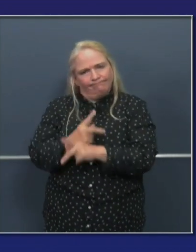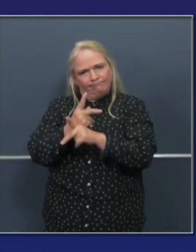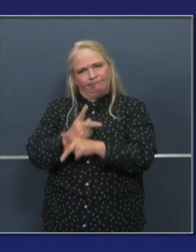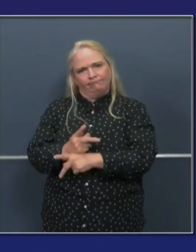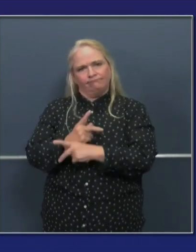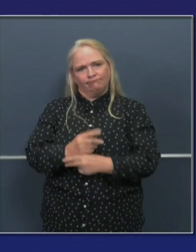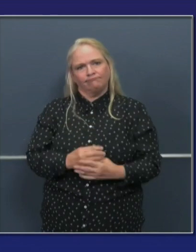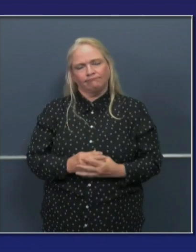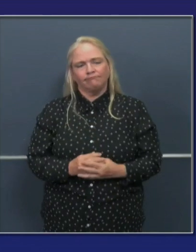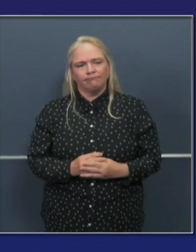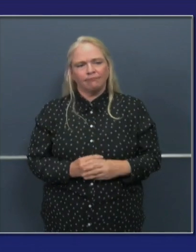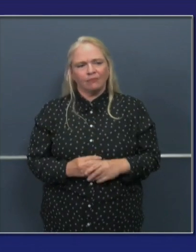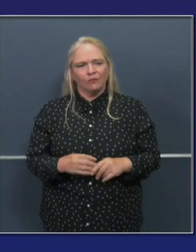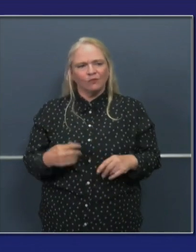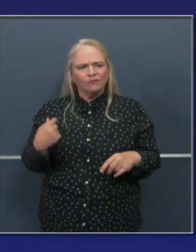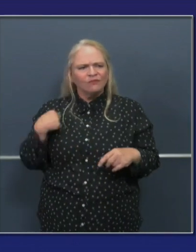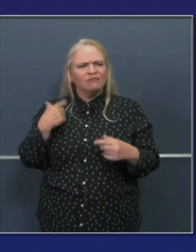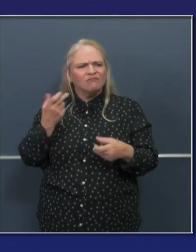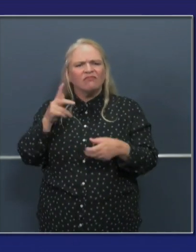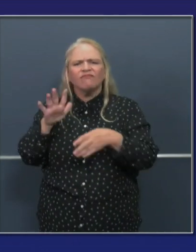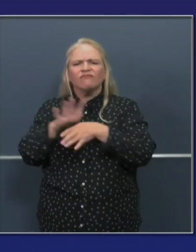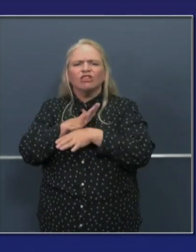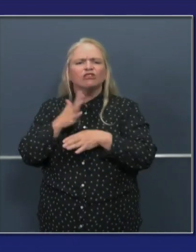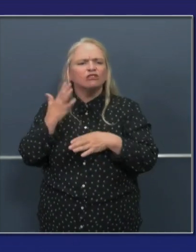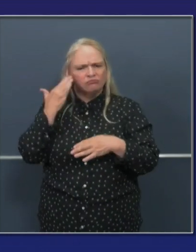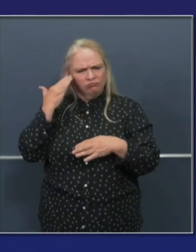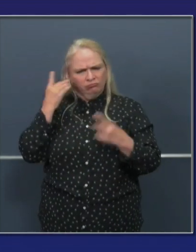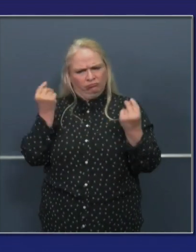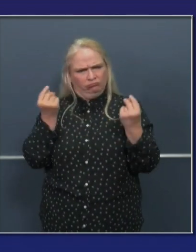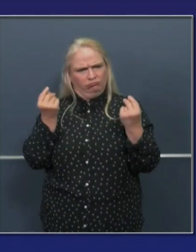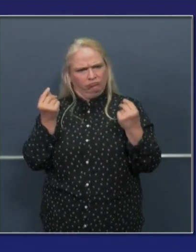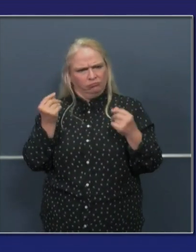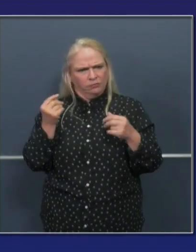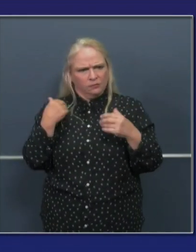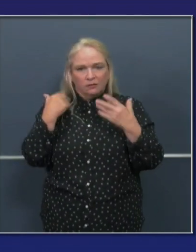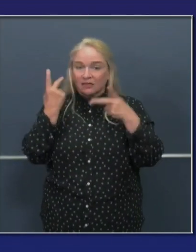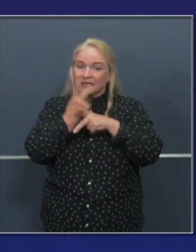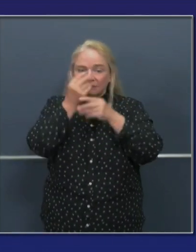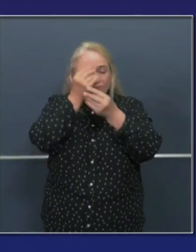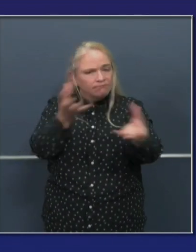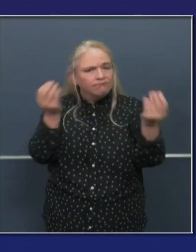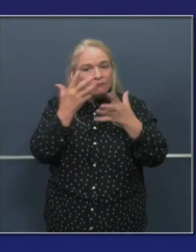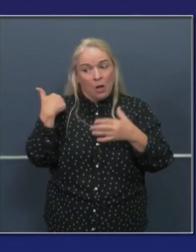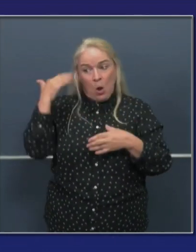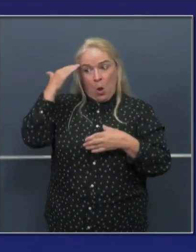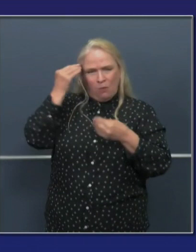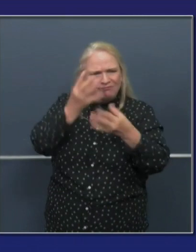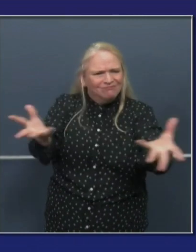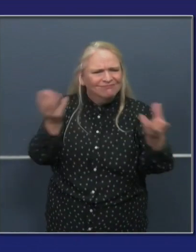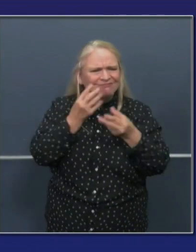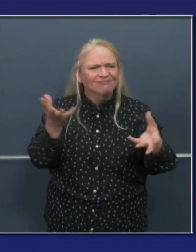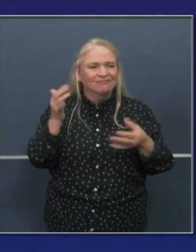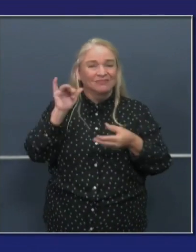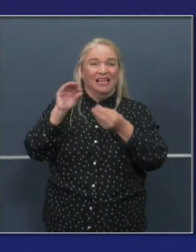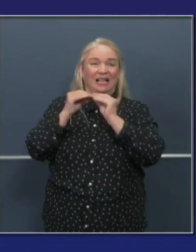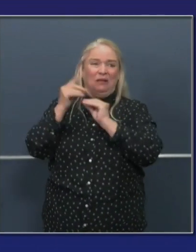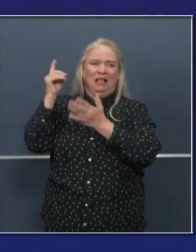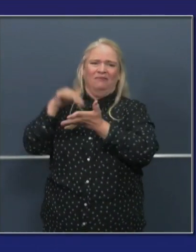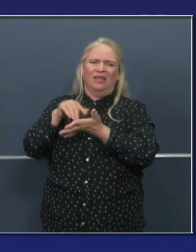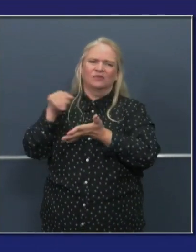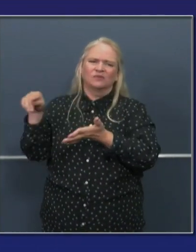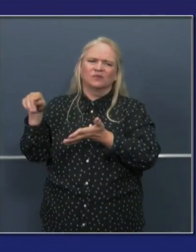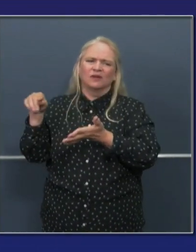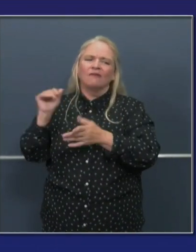fully informative to the public that that number does include a backlog of some LA County numbers. So I